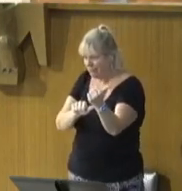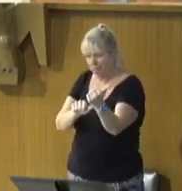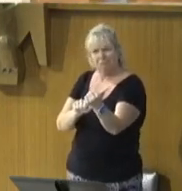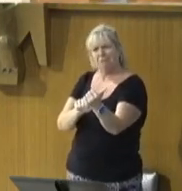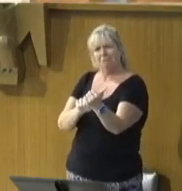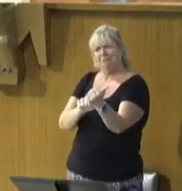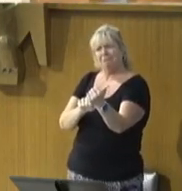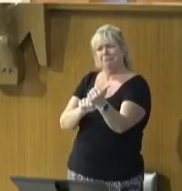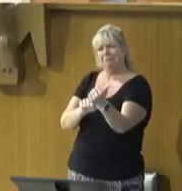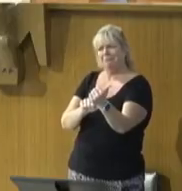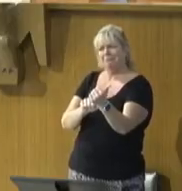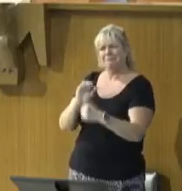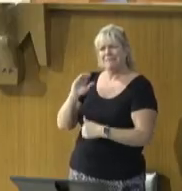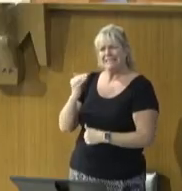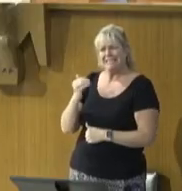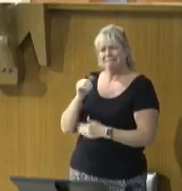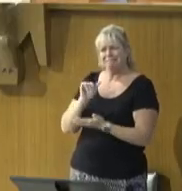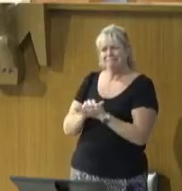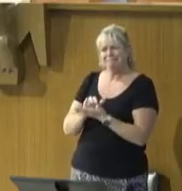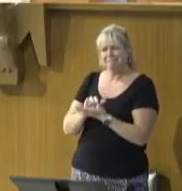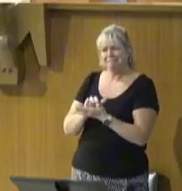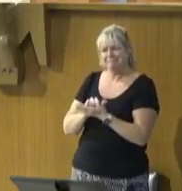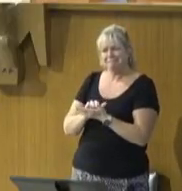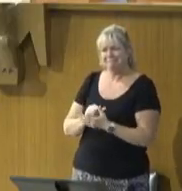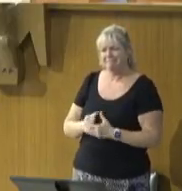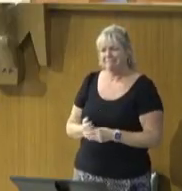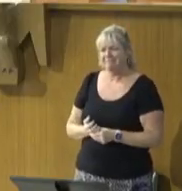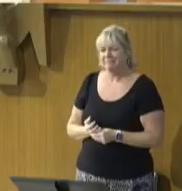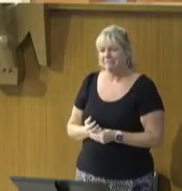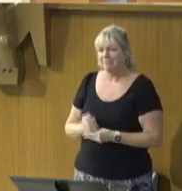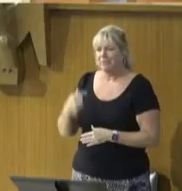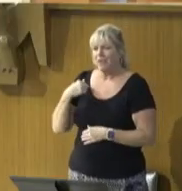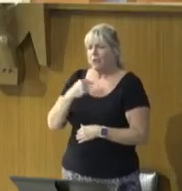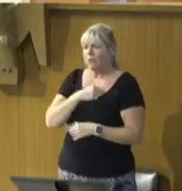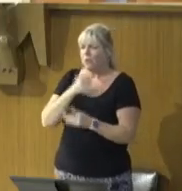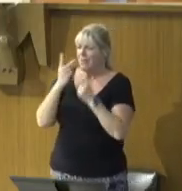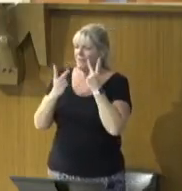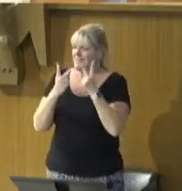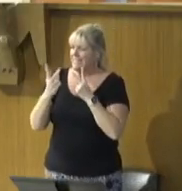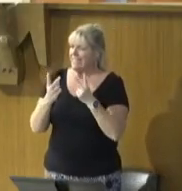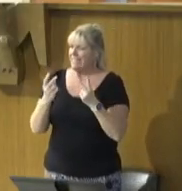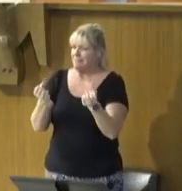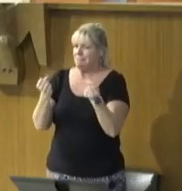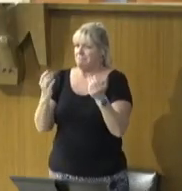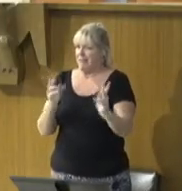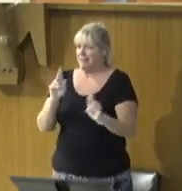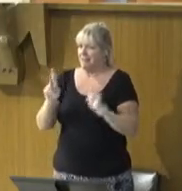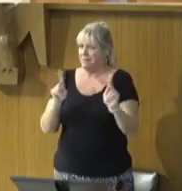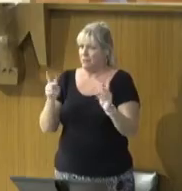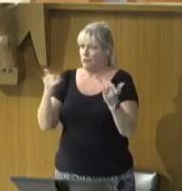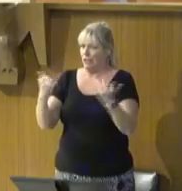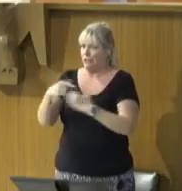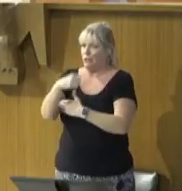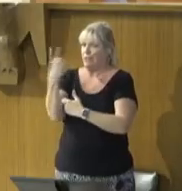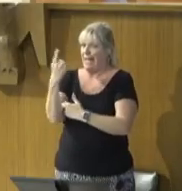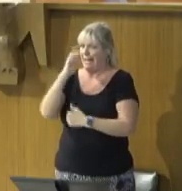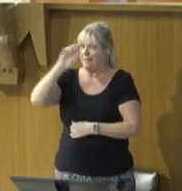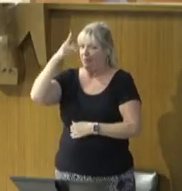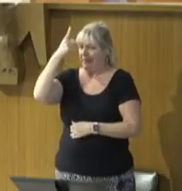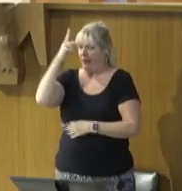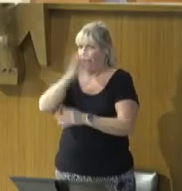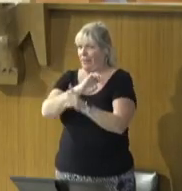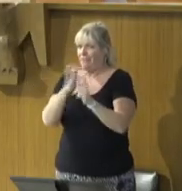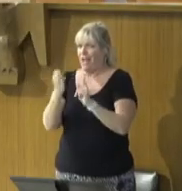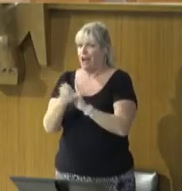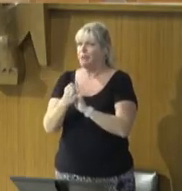that would not quite be possible. We have seen plenty of people in today's political landscape inflate crowd